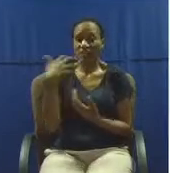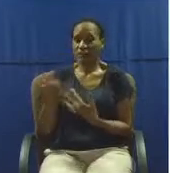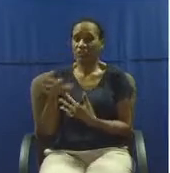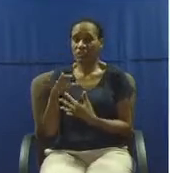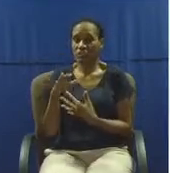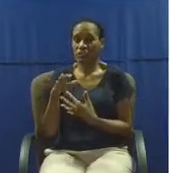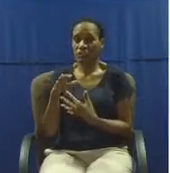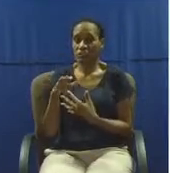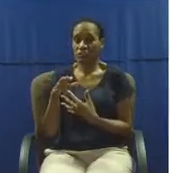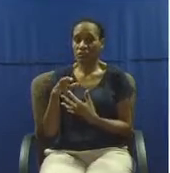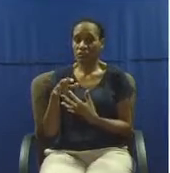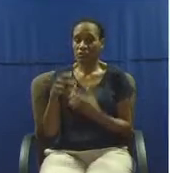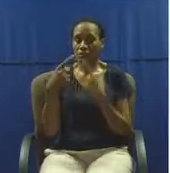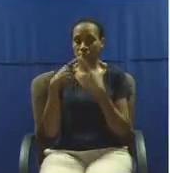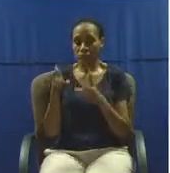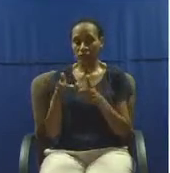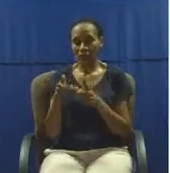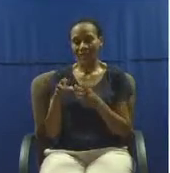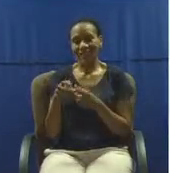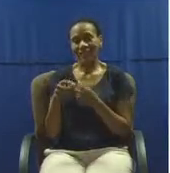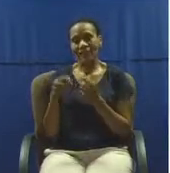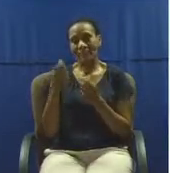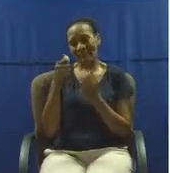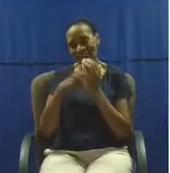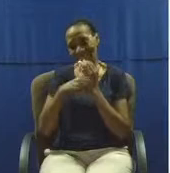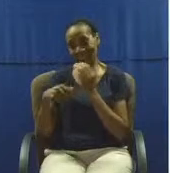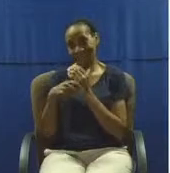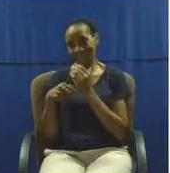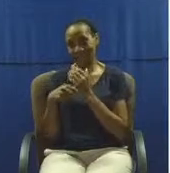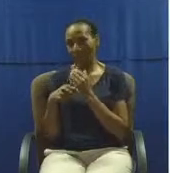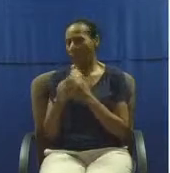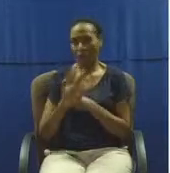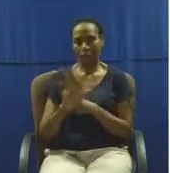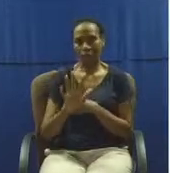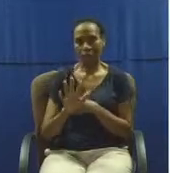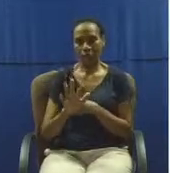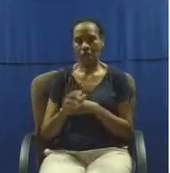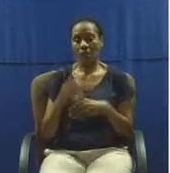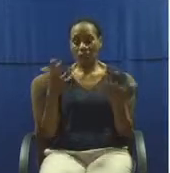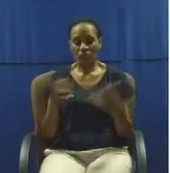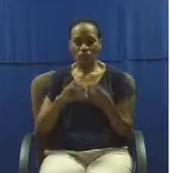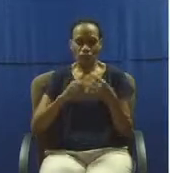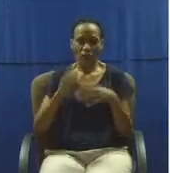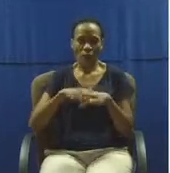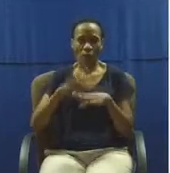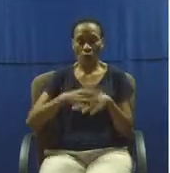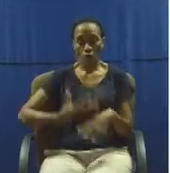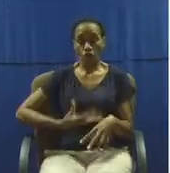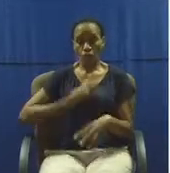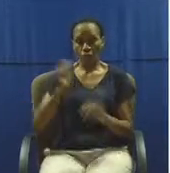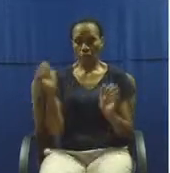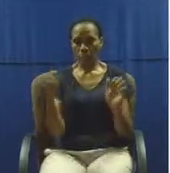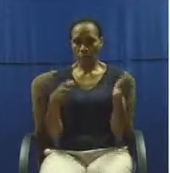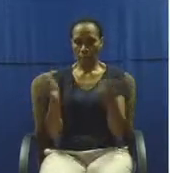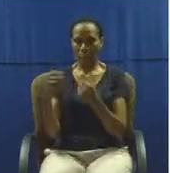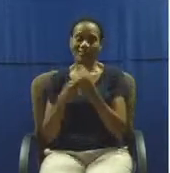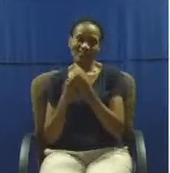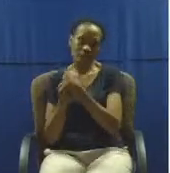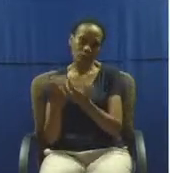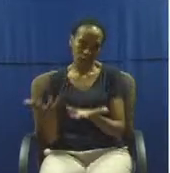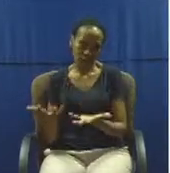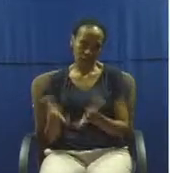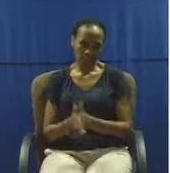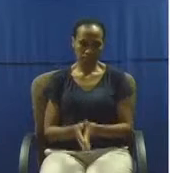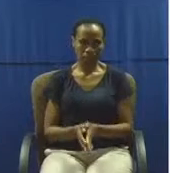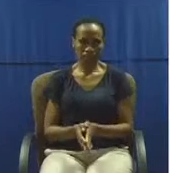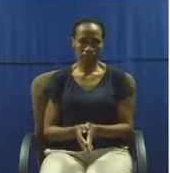the pockets of taxpayers and boost incentives for youth employment. To address